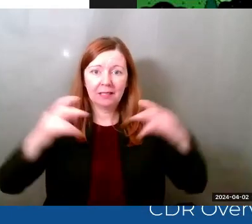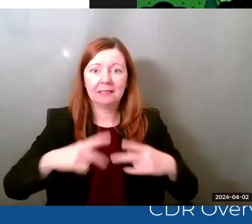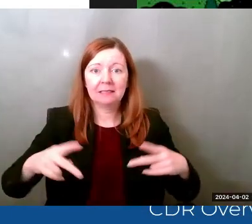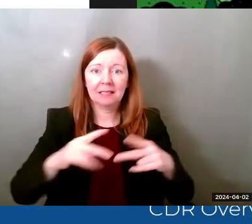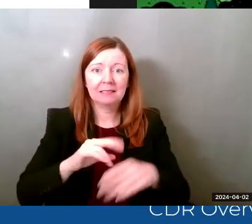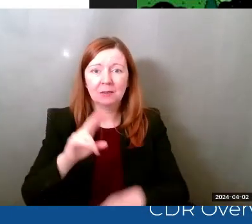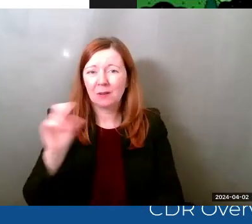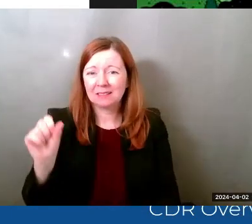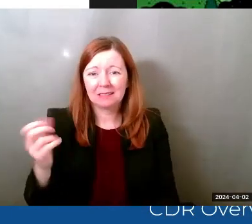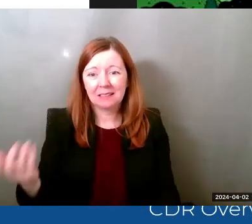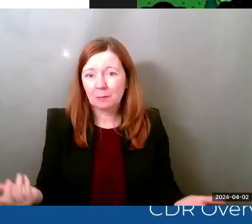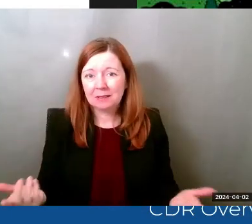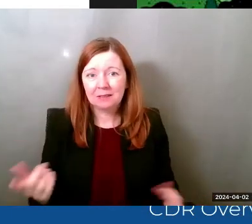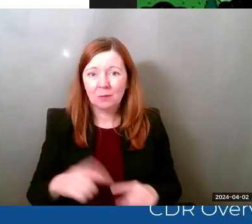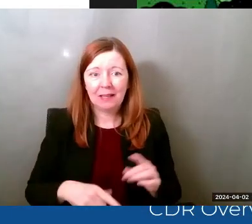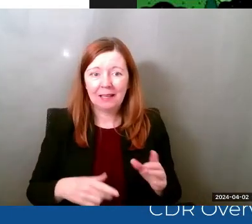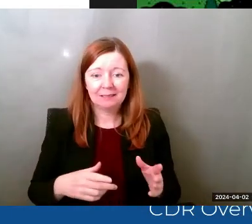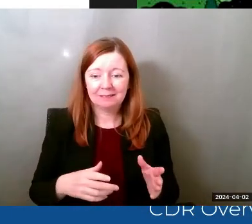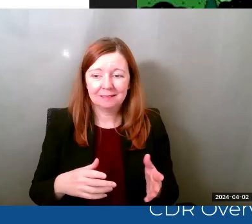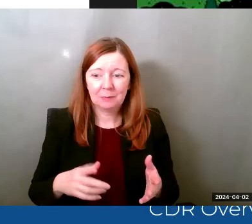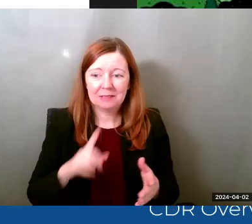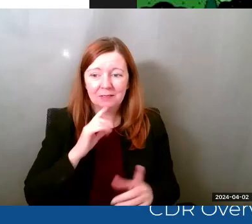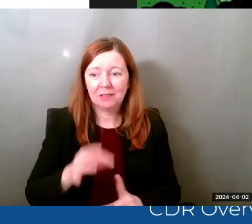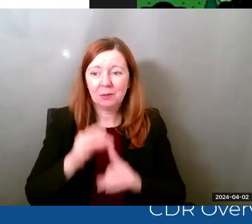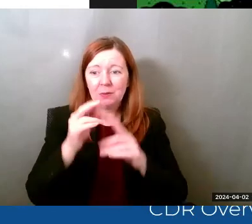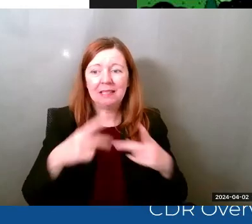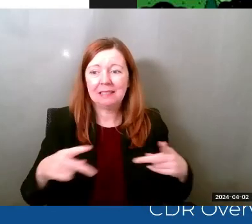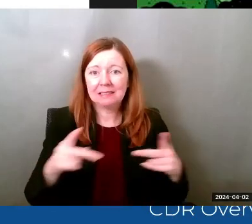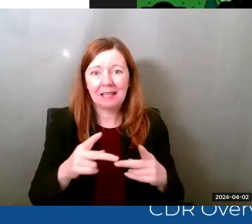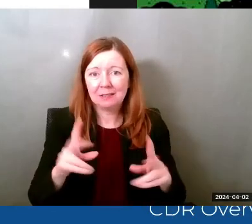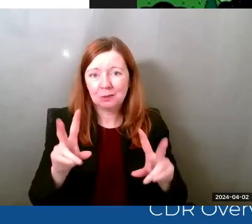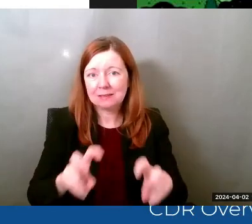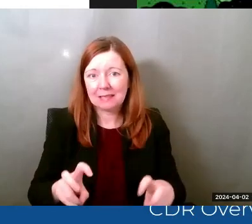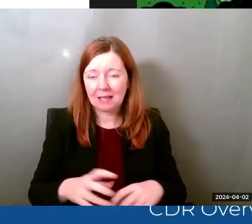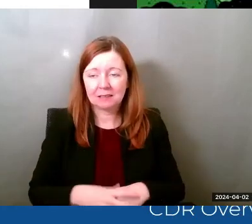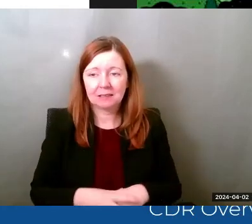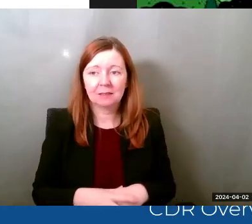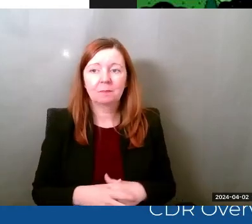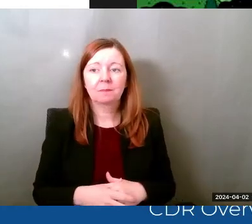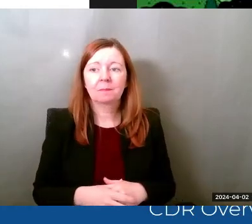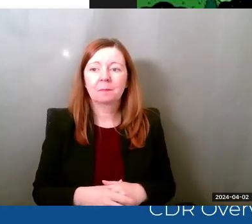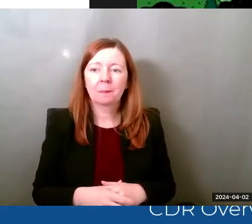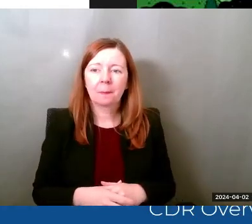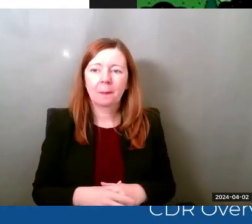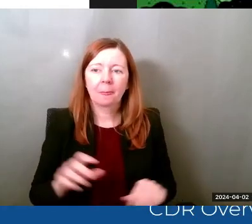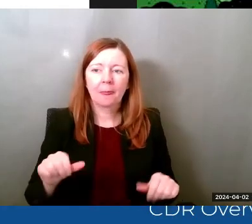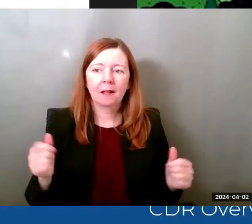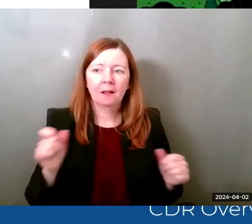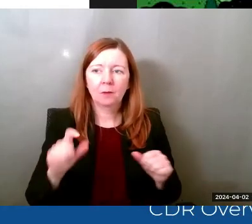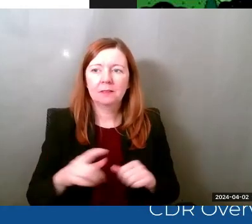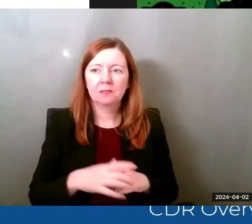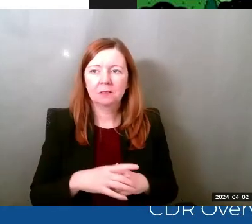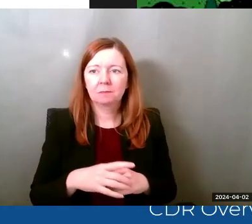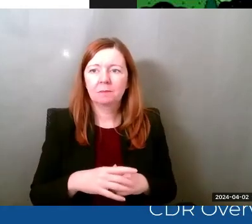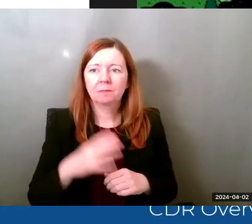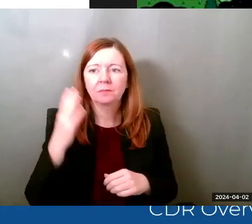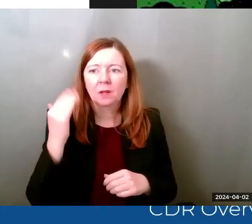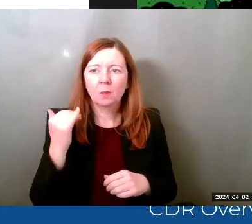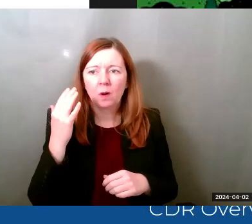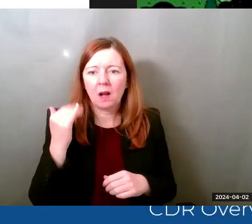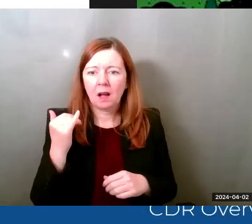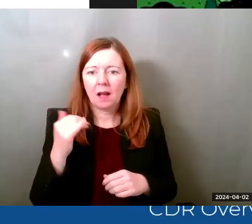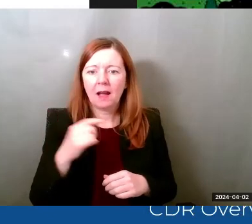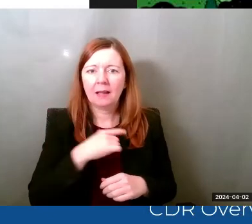there's really no getting around that. So this is a very unique site to assess. Another question is, why is